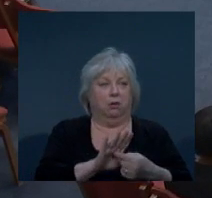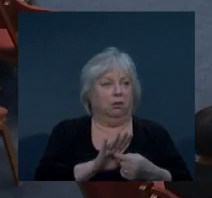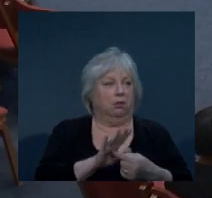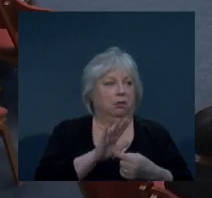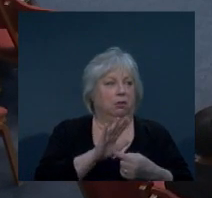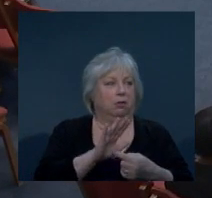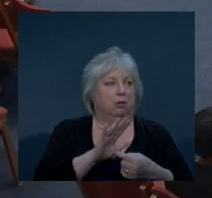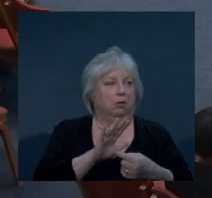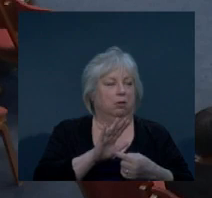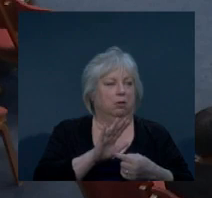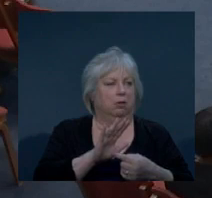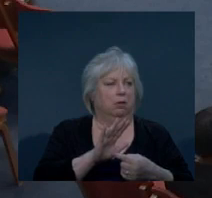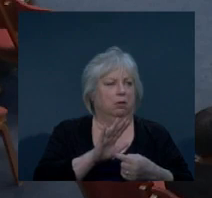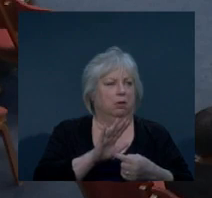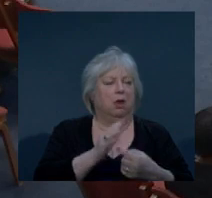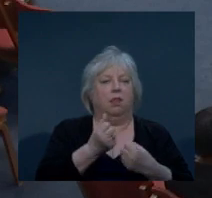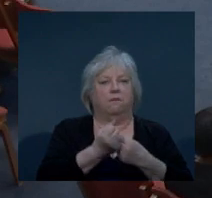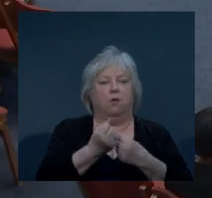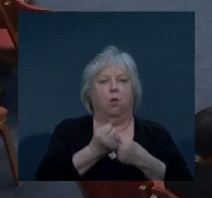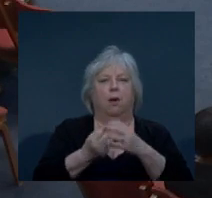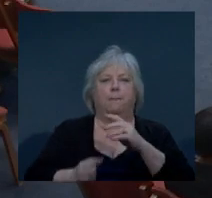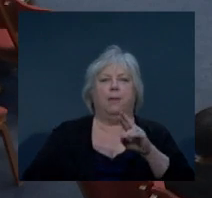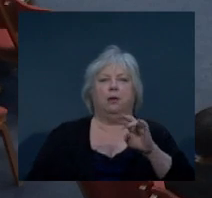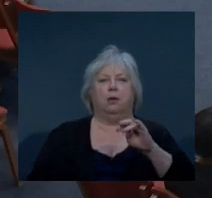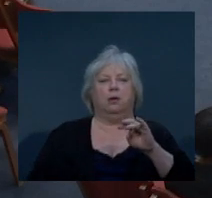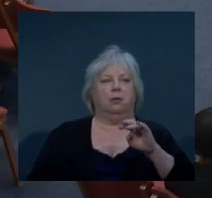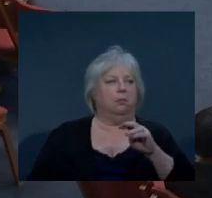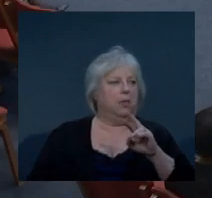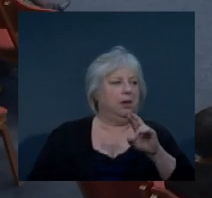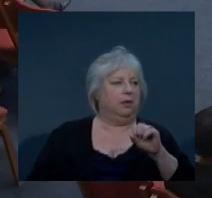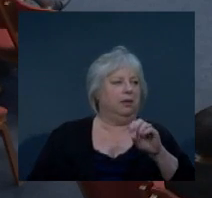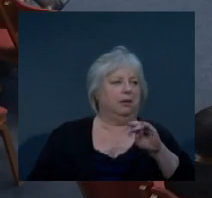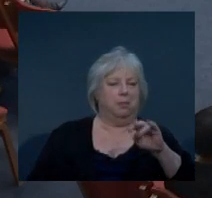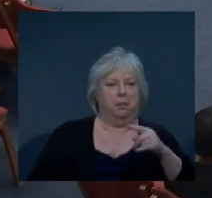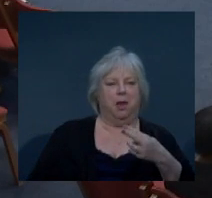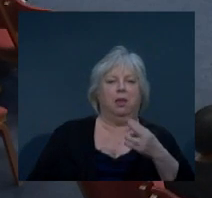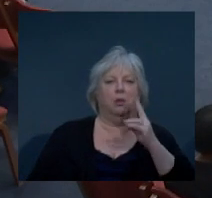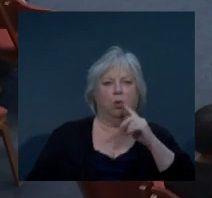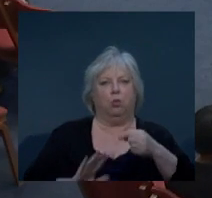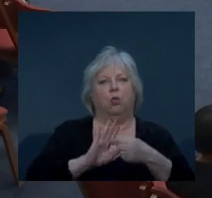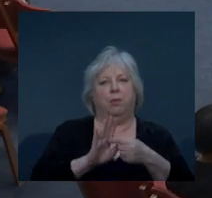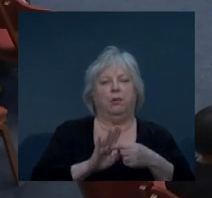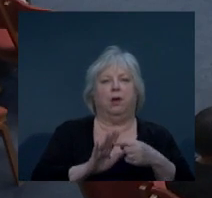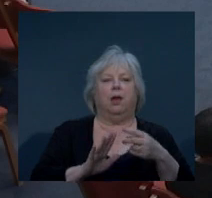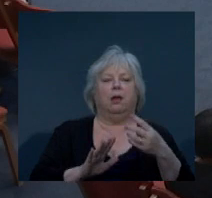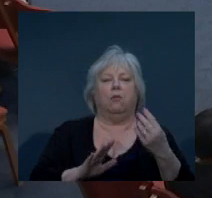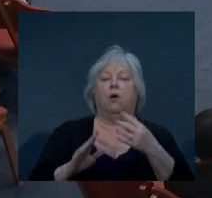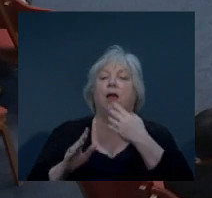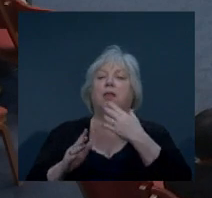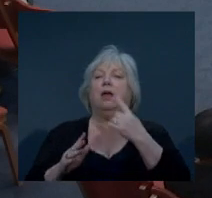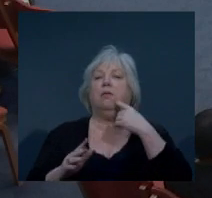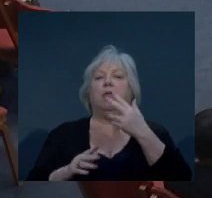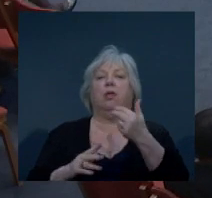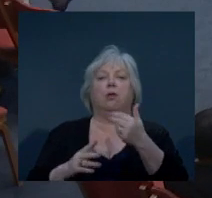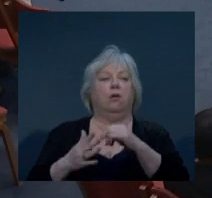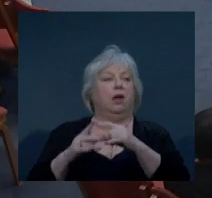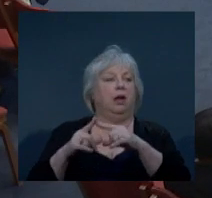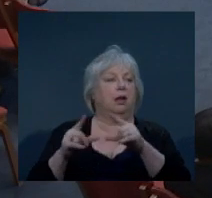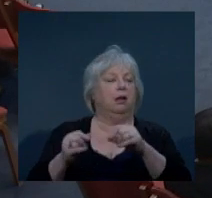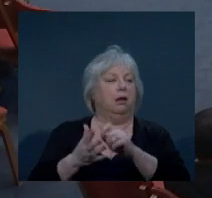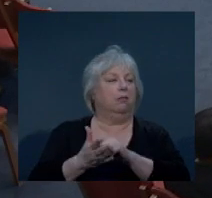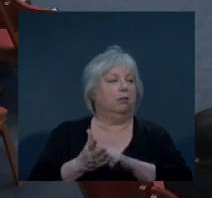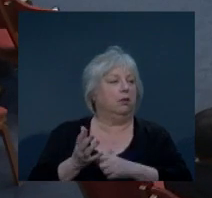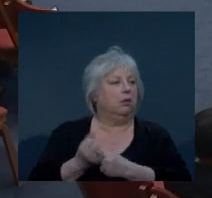Bishop Smith will talk for the four. Bishop Smith, could you please approach? And thank you so much for those 13 that are for it. Yes, ma'am?